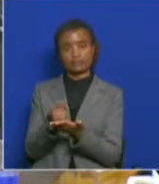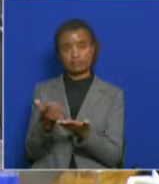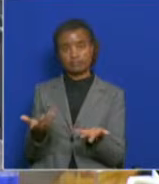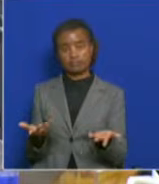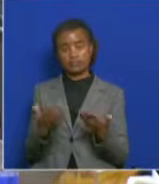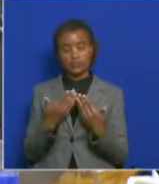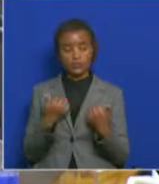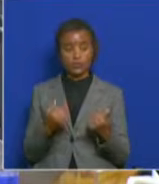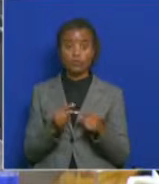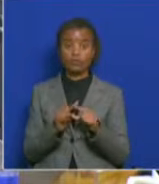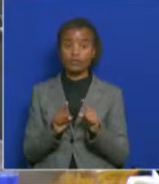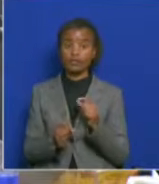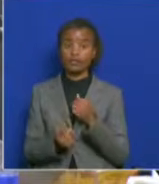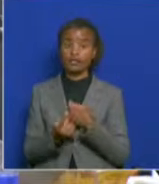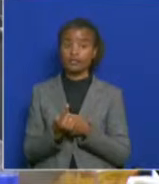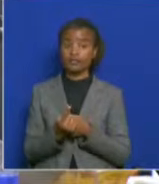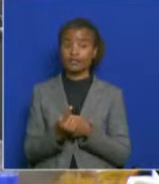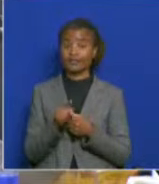in May.